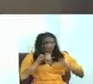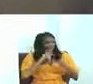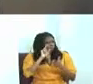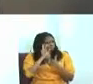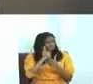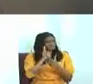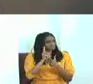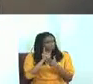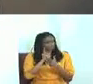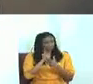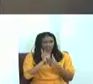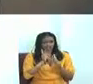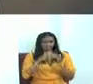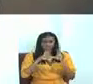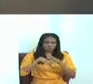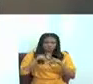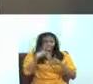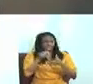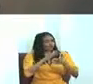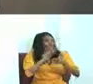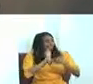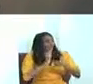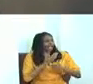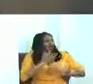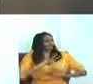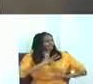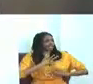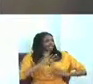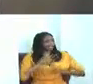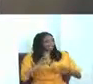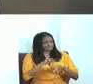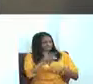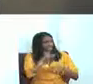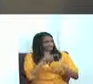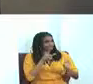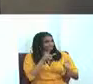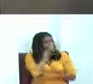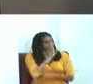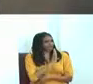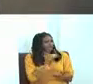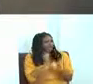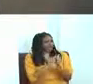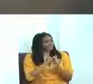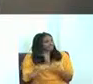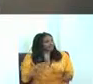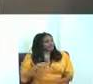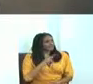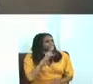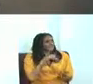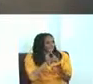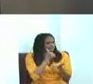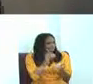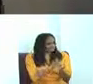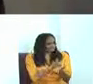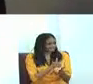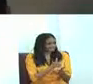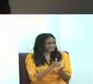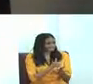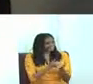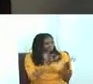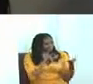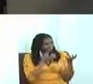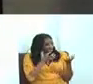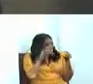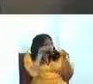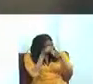moment to go out and share the breath and the spirit of God. And with that, we say amen. I do want to let you know